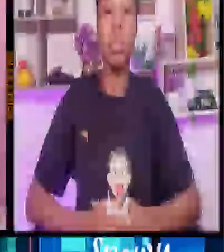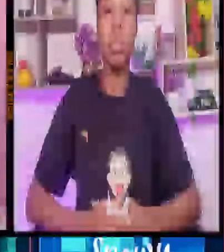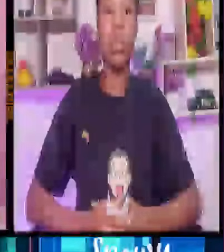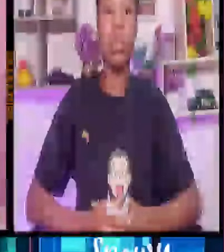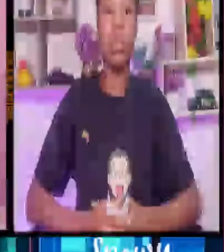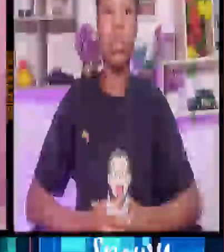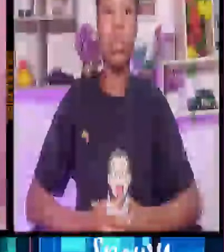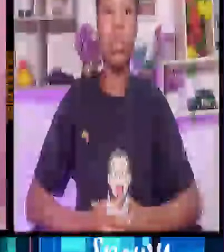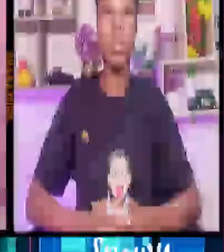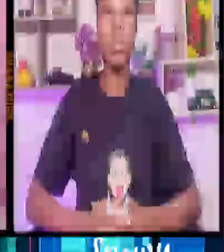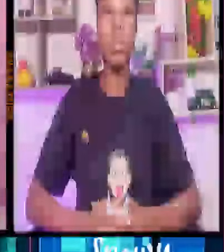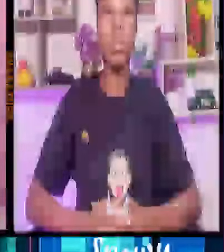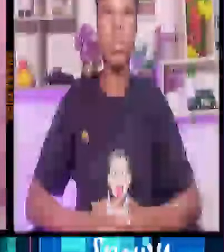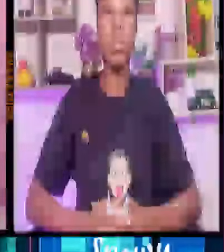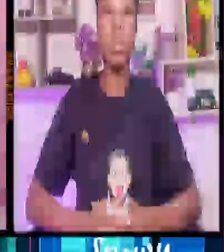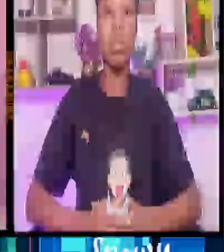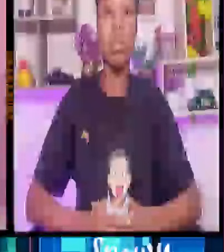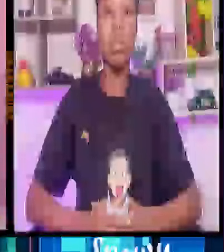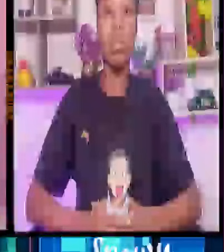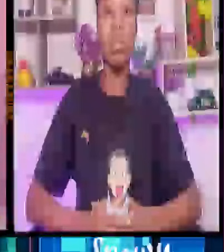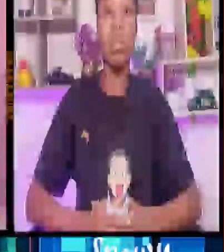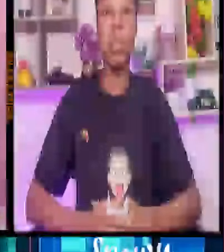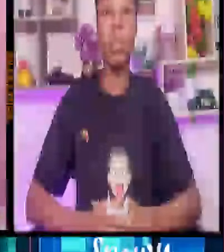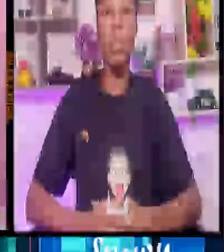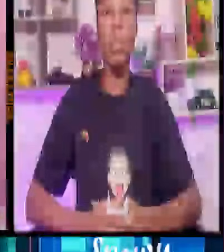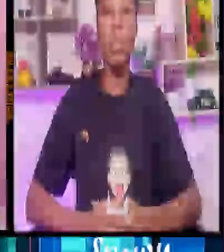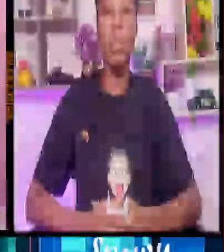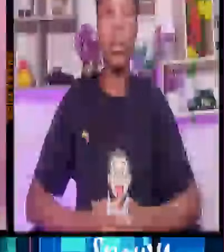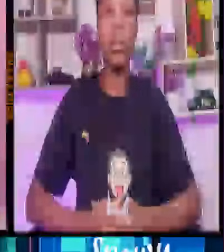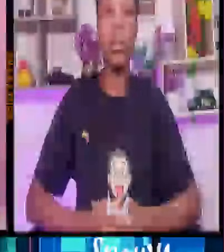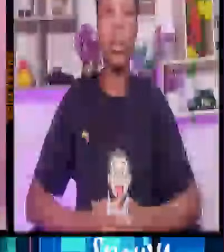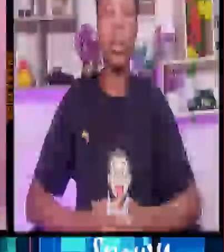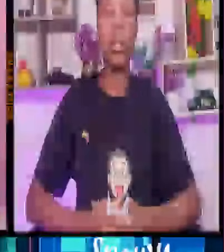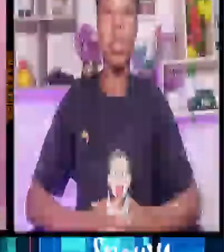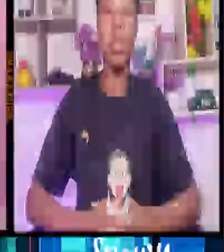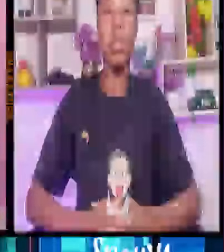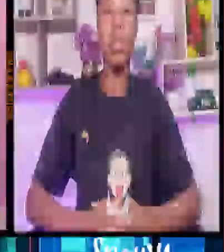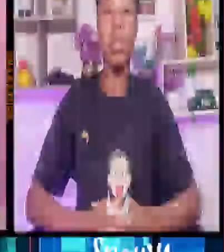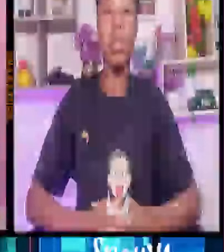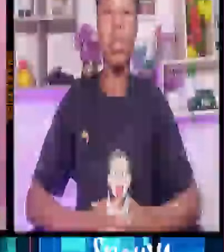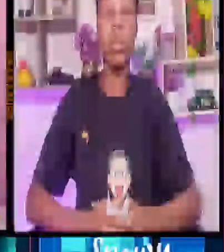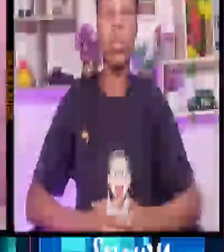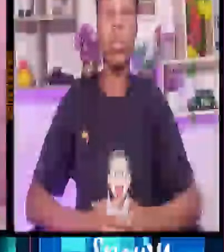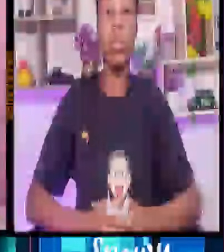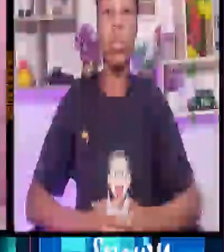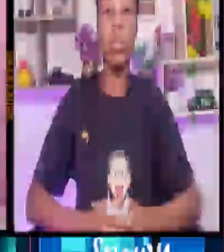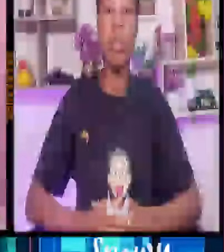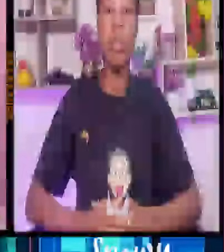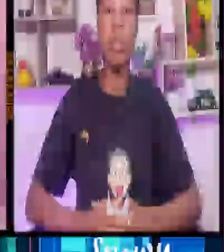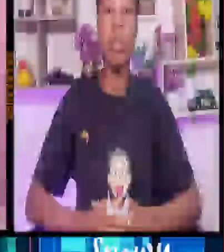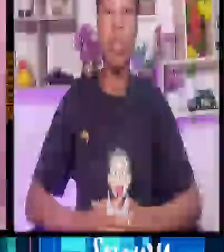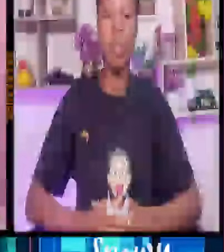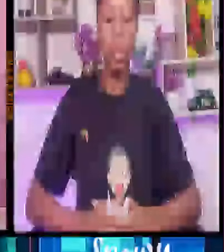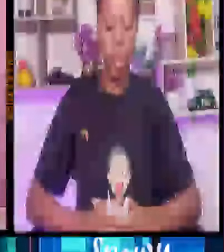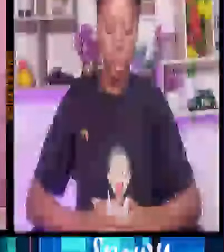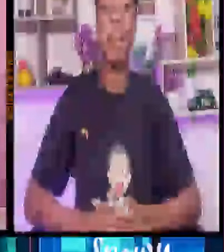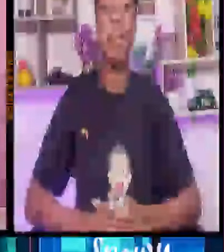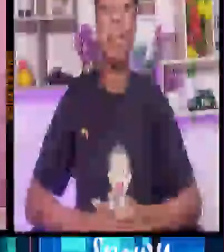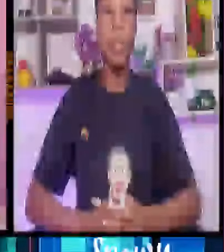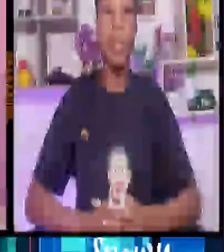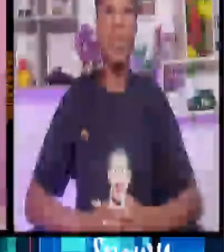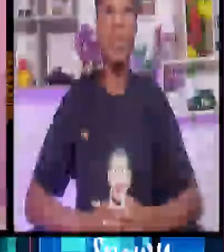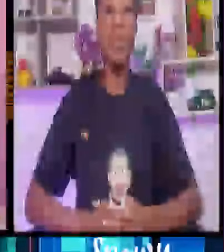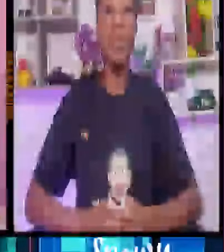President Akufo-Addo, if you juxtapose the case of President Kufuor to that of our former candidate and former